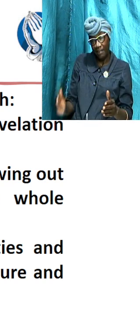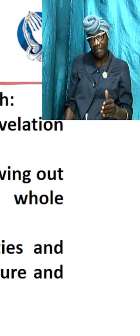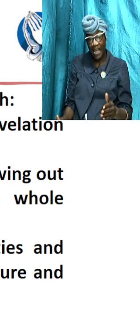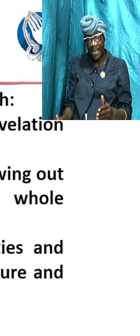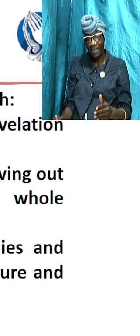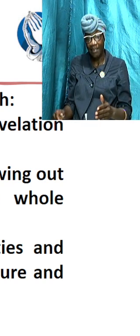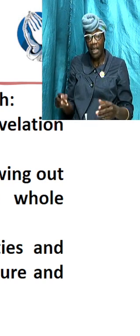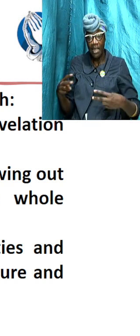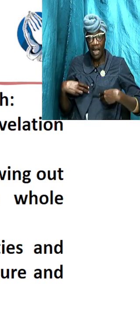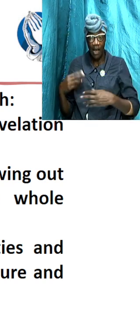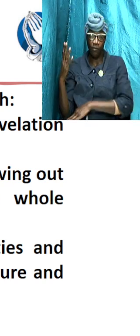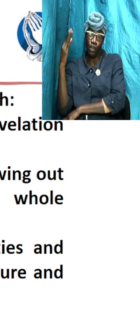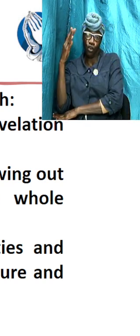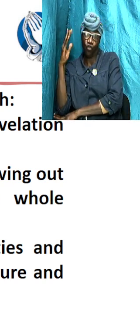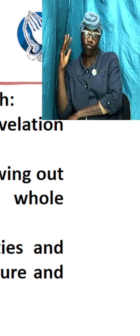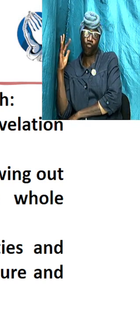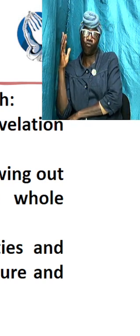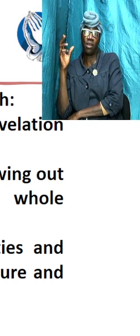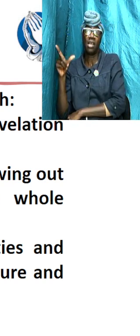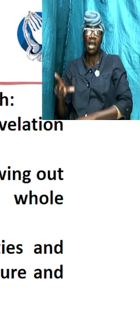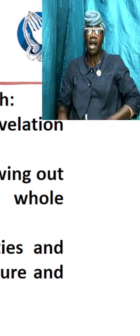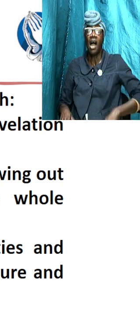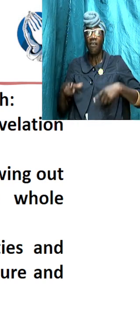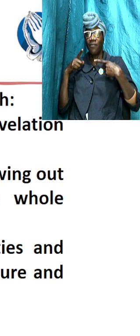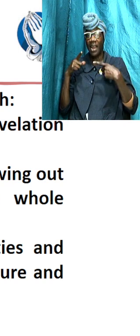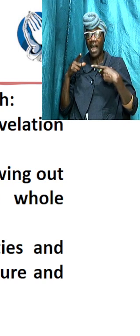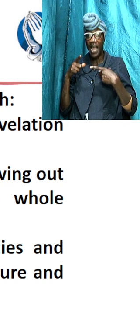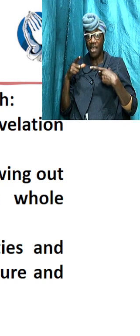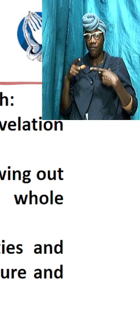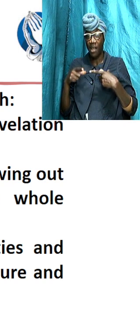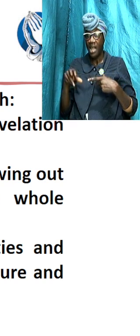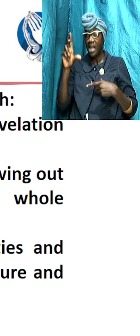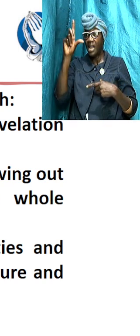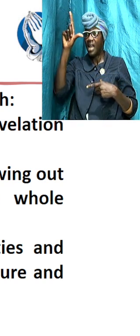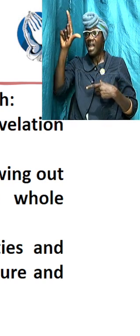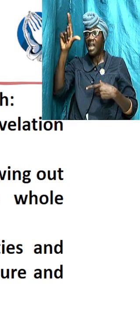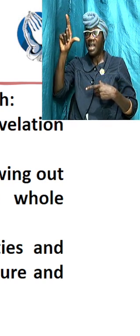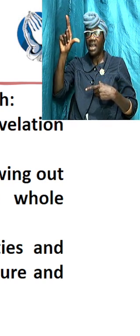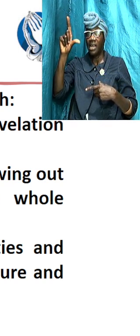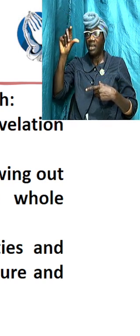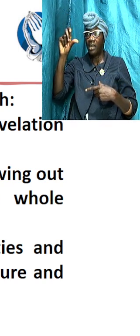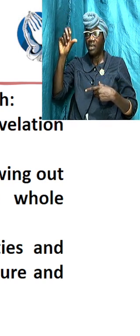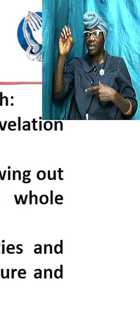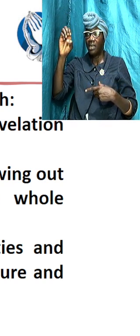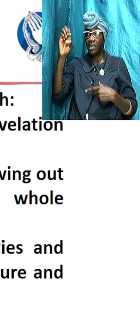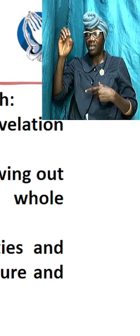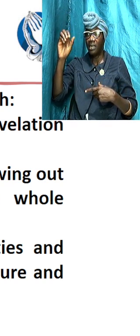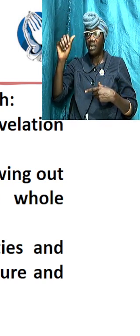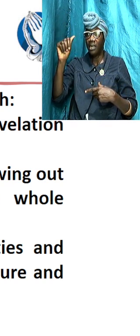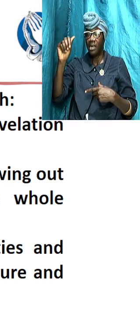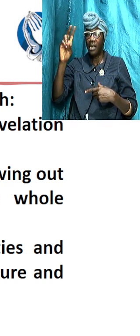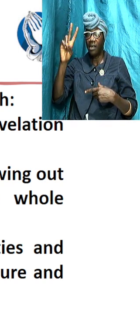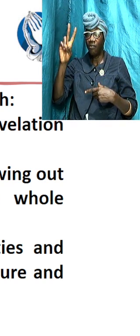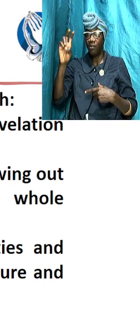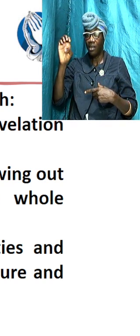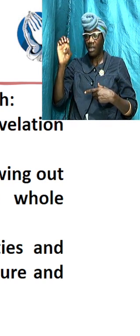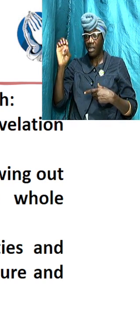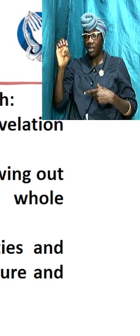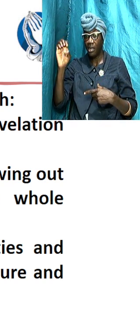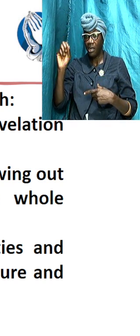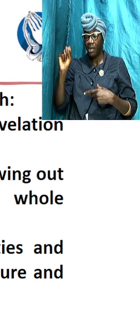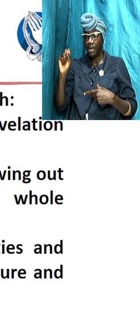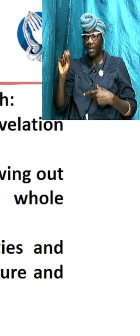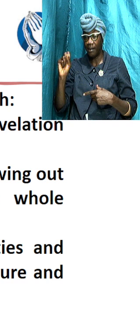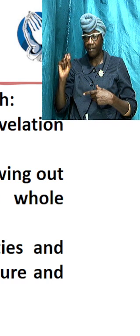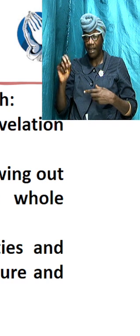tree of life. And you will have the leaves of the particular tree, amen, will have healing properties, which means that people